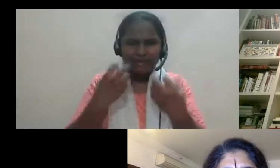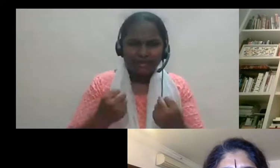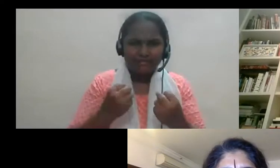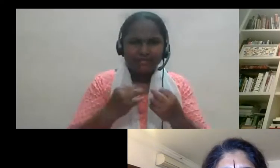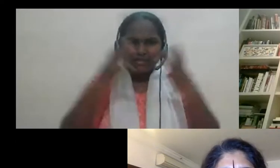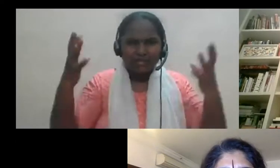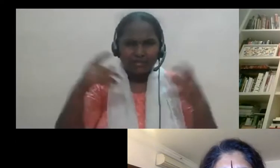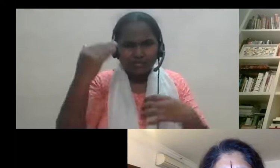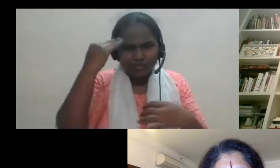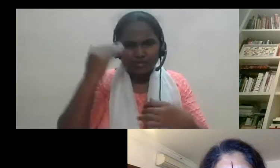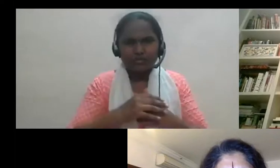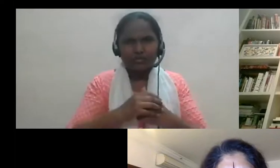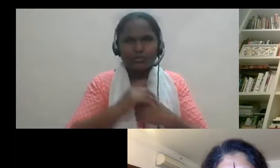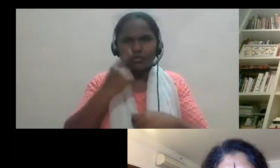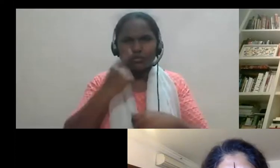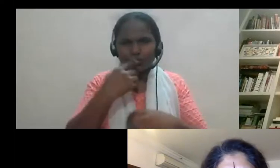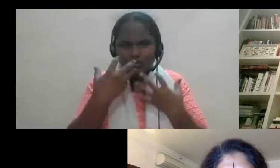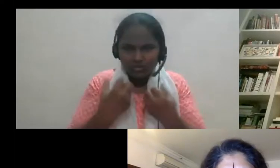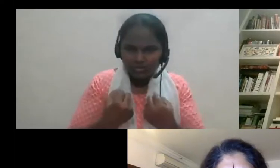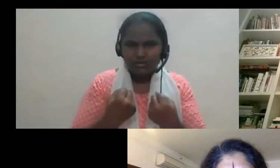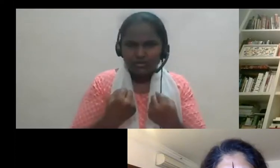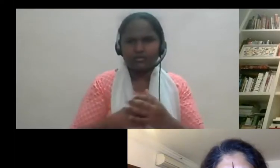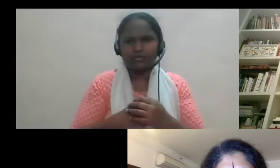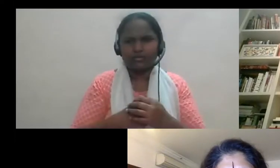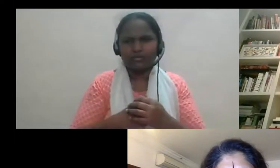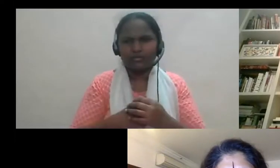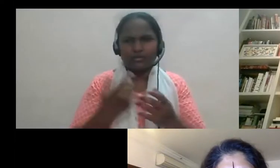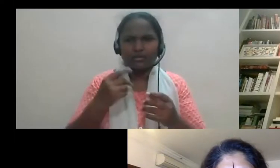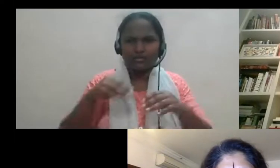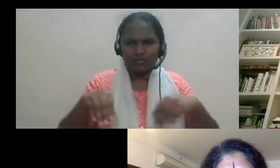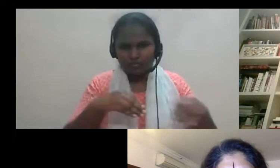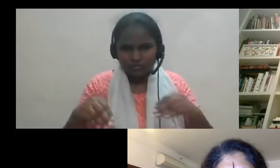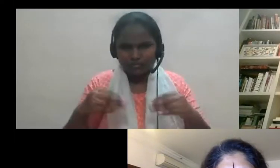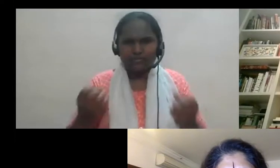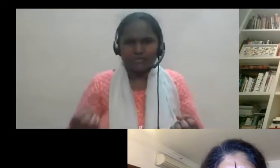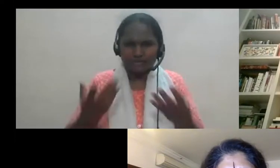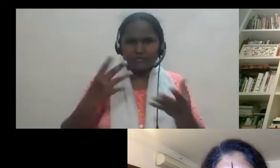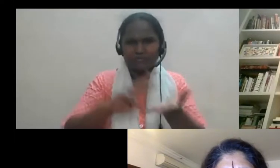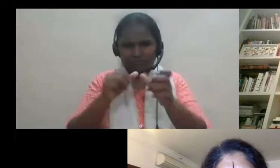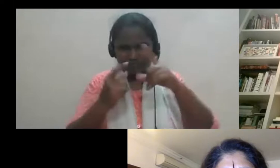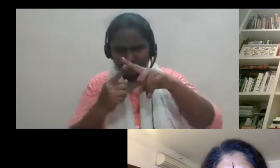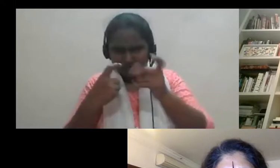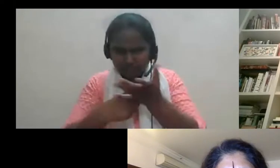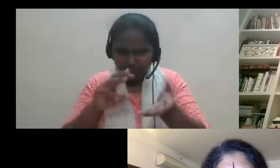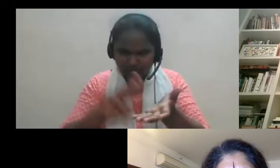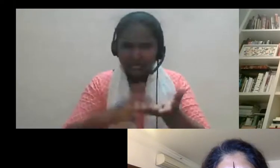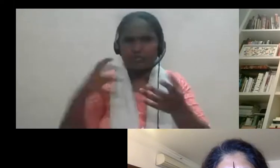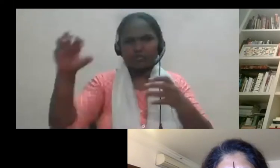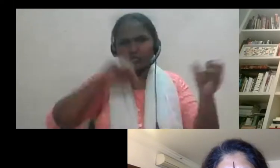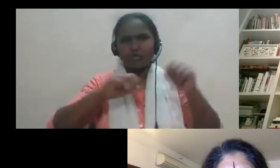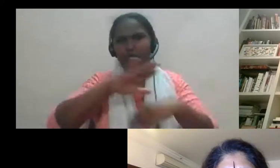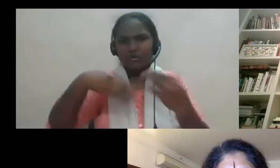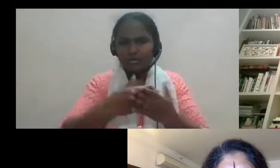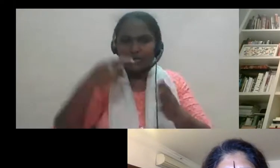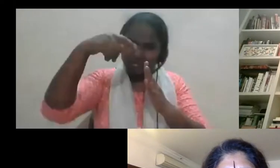no? And what the movement Black Lives Matter has brought to all of us is a